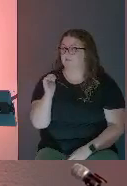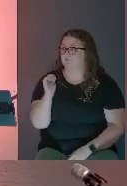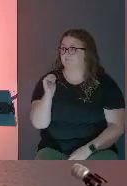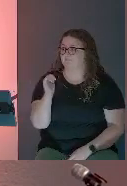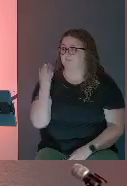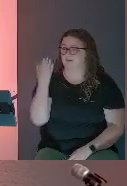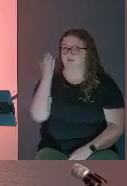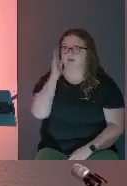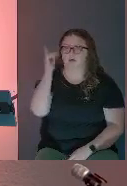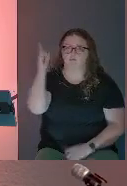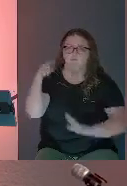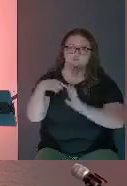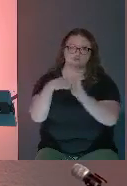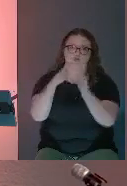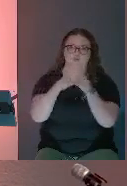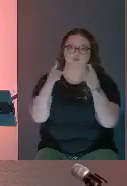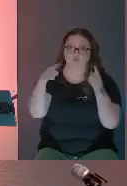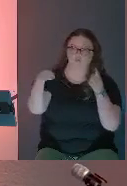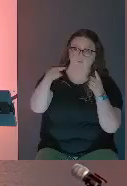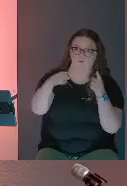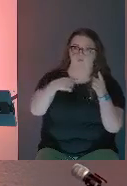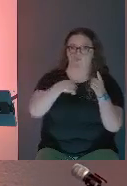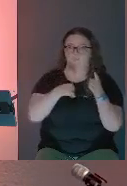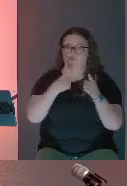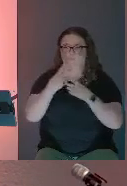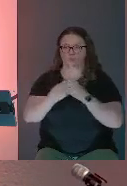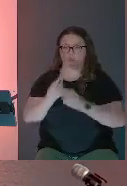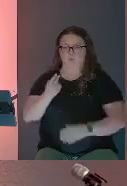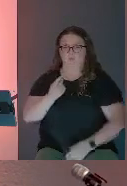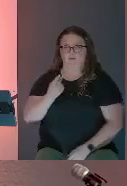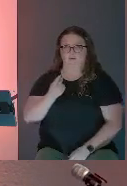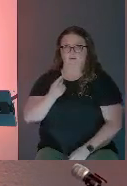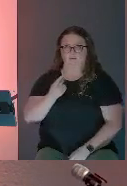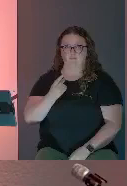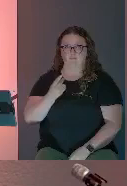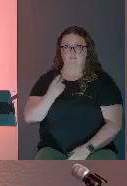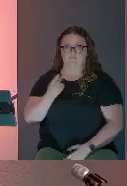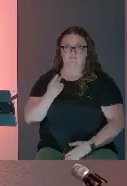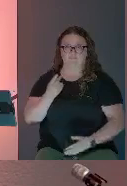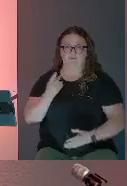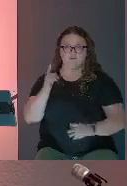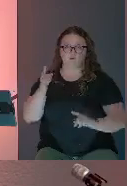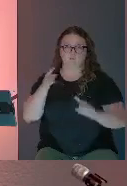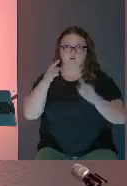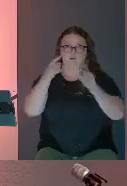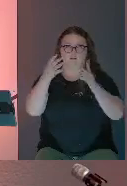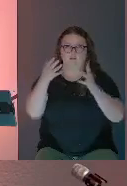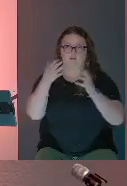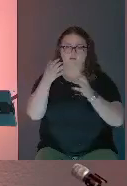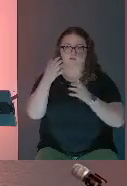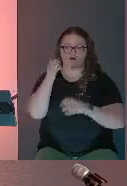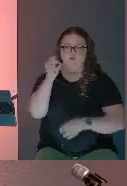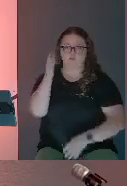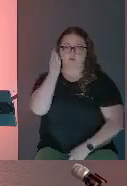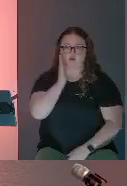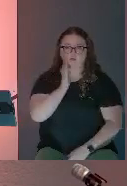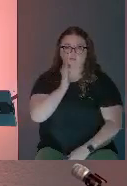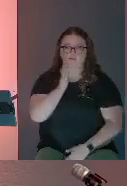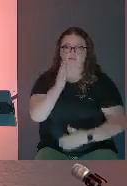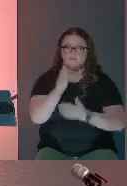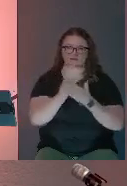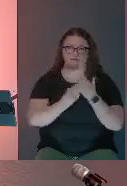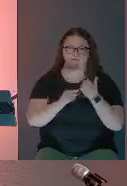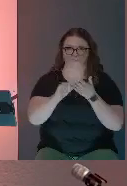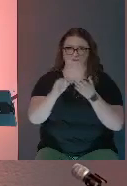God is revealing to you and to me the will of God in some of these passages. I'm not going to be able to get into all